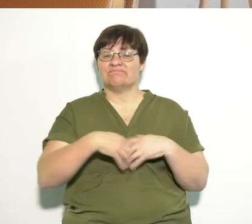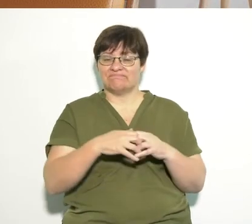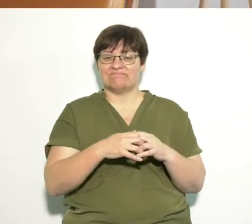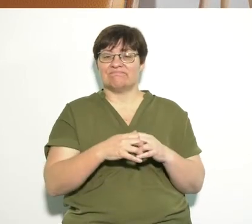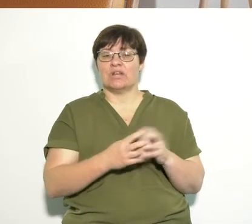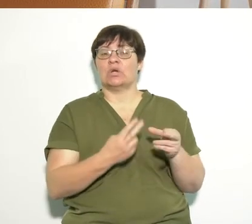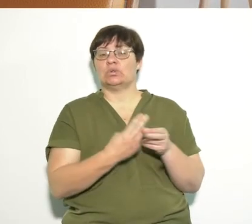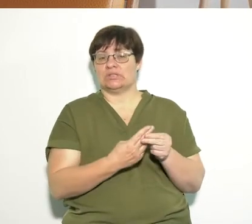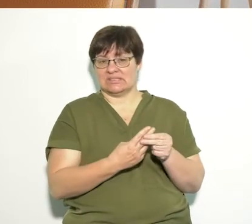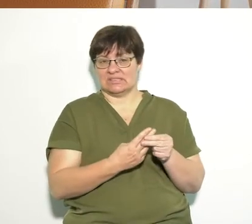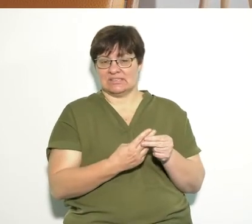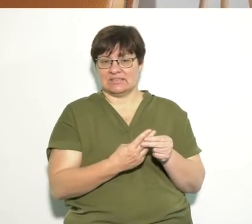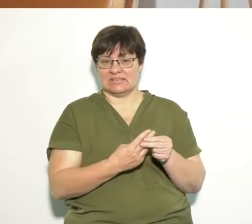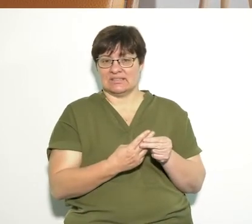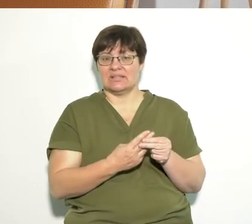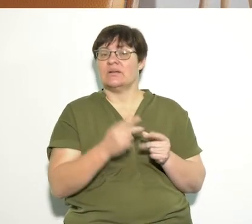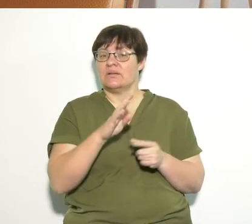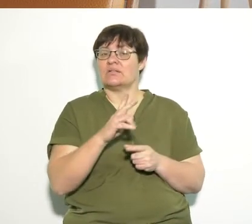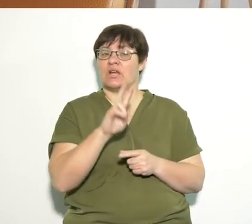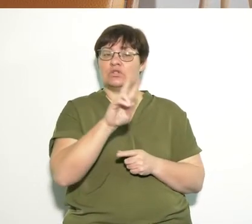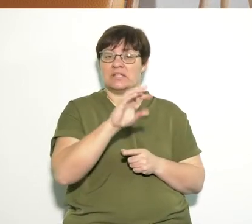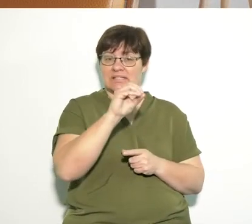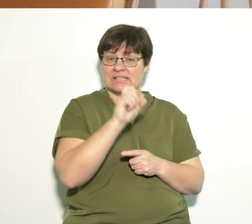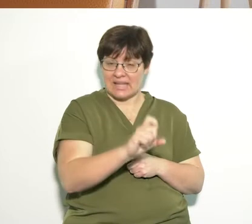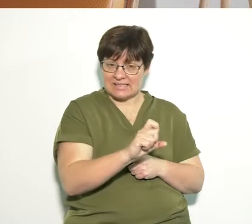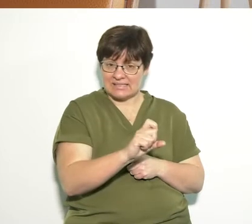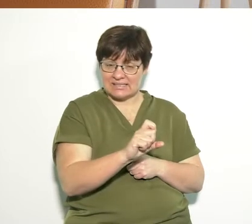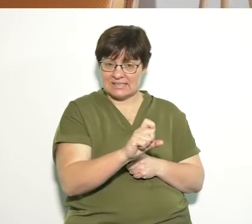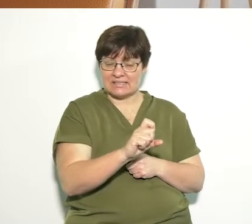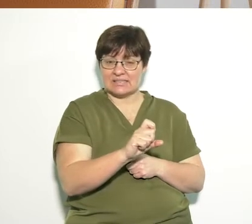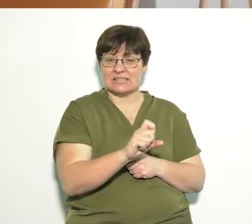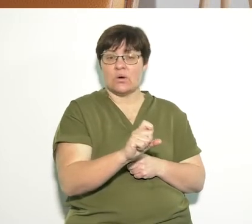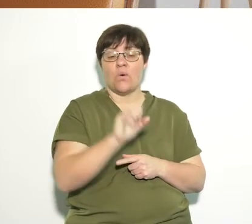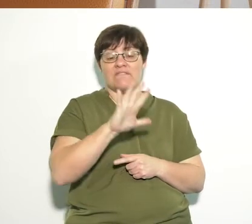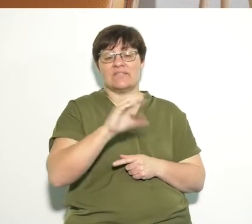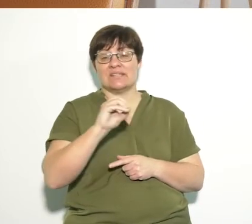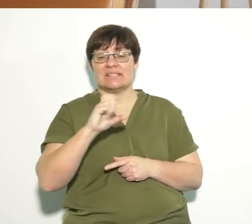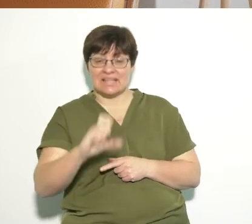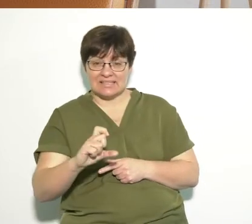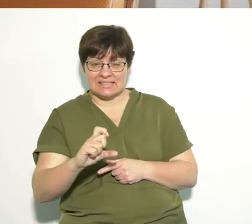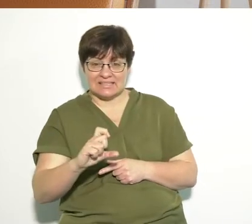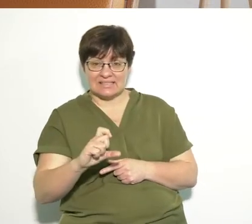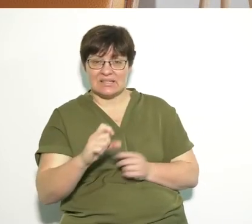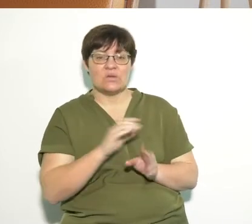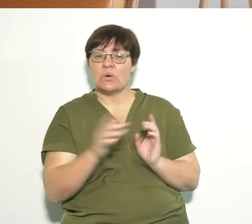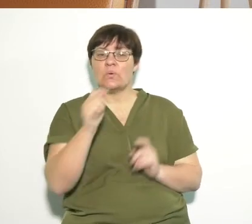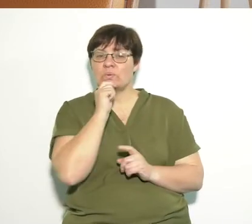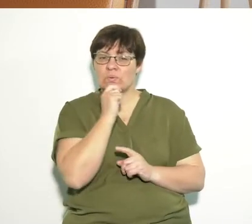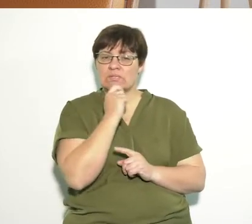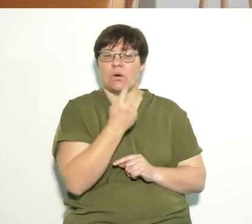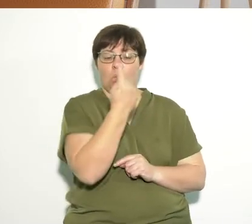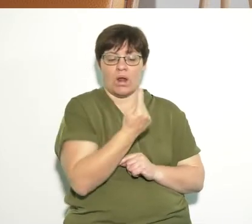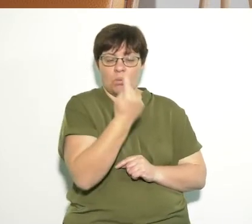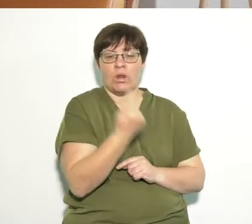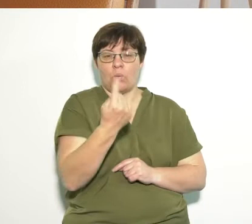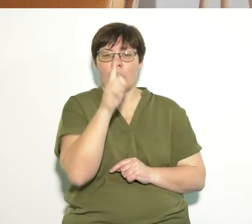create units, and we would use, for example, a 20-cent piece coin or a 50-cent piece coin instead of having